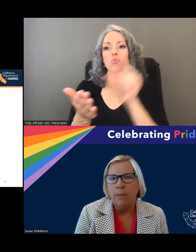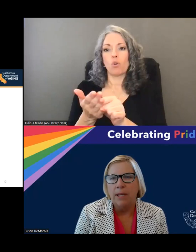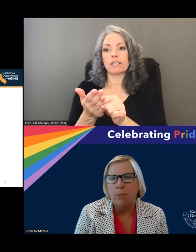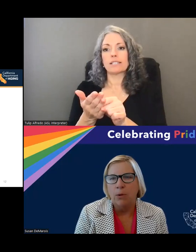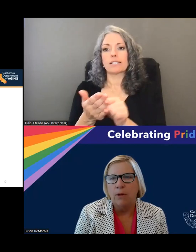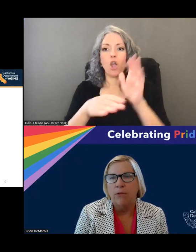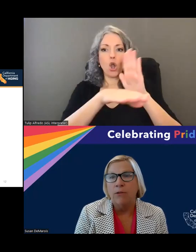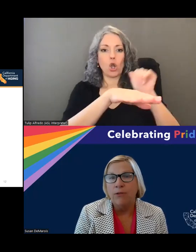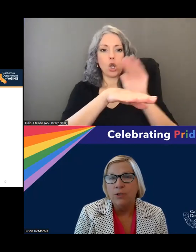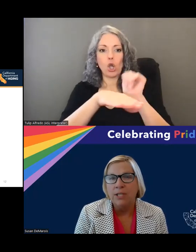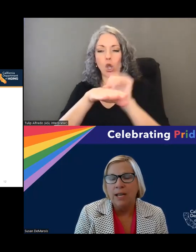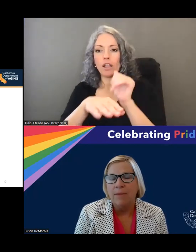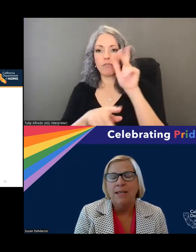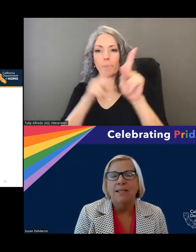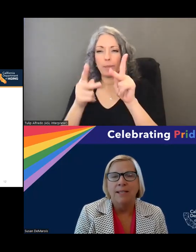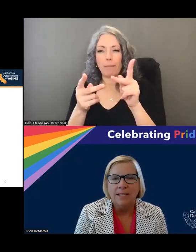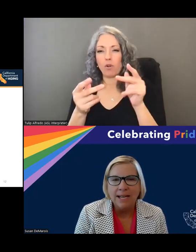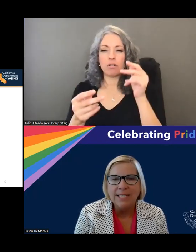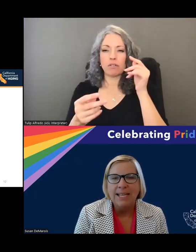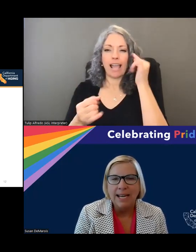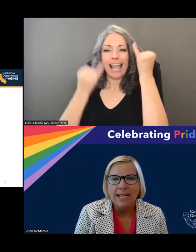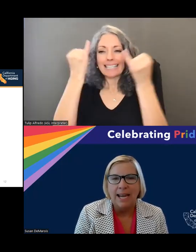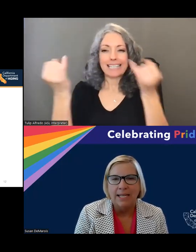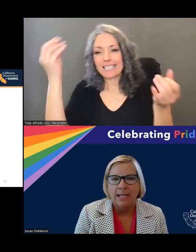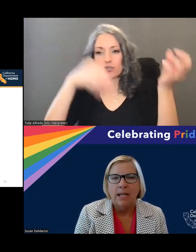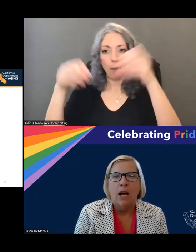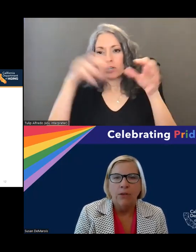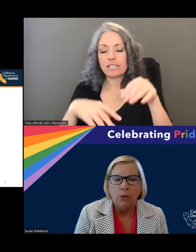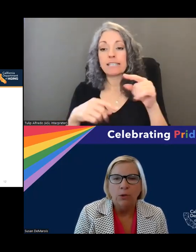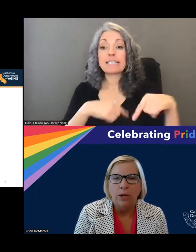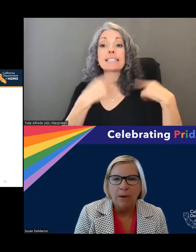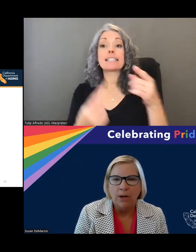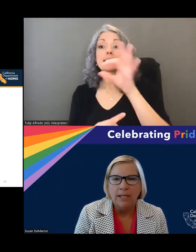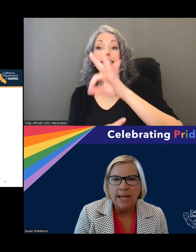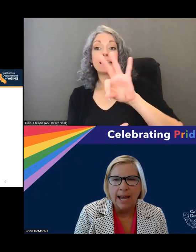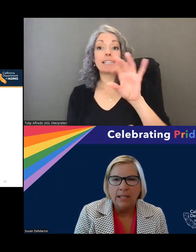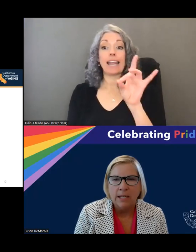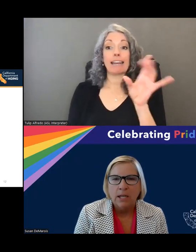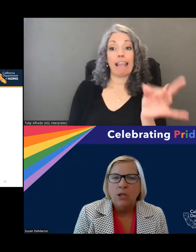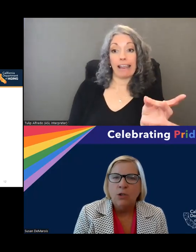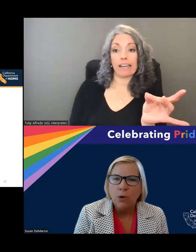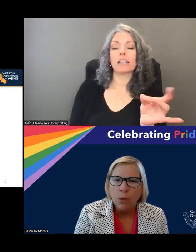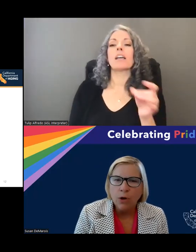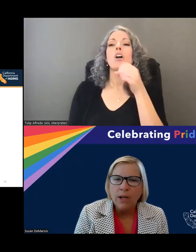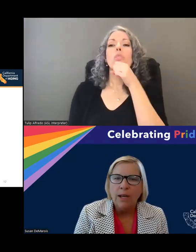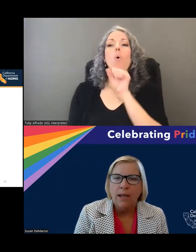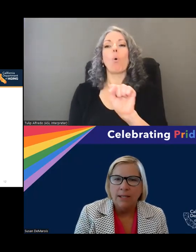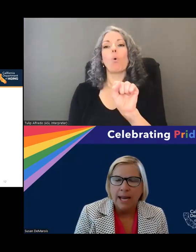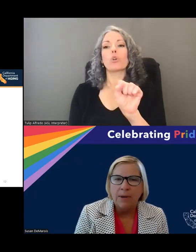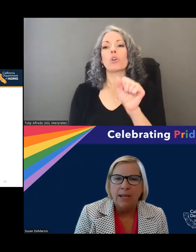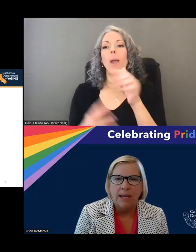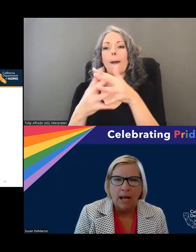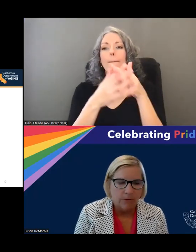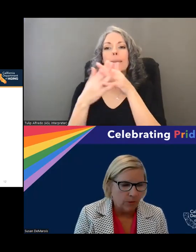calling for public input for the first time since 1988 on the Older Americans Act. So the work